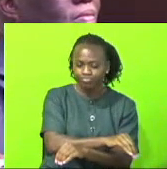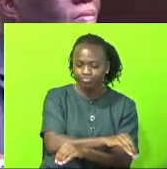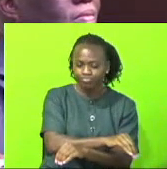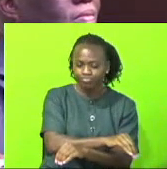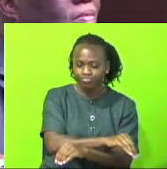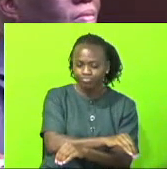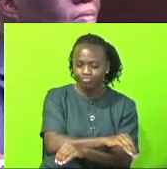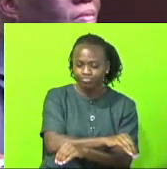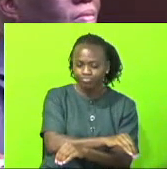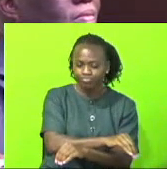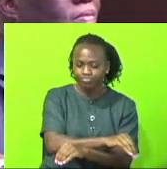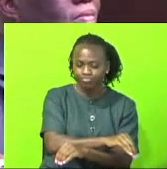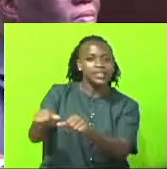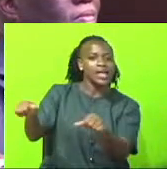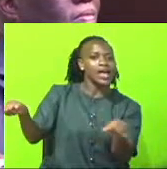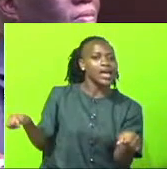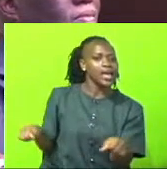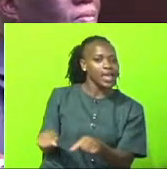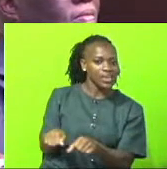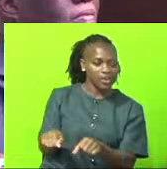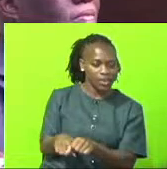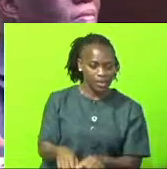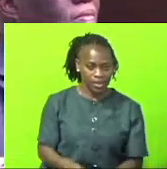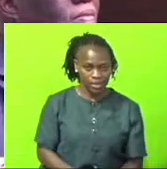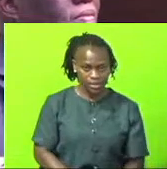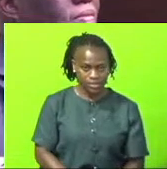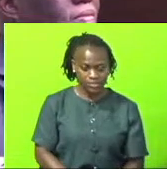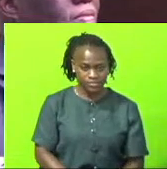of the aisle.